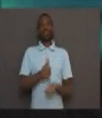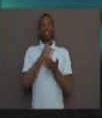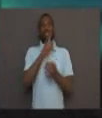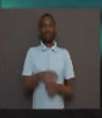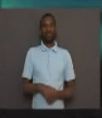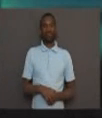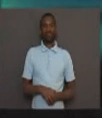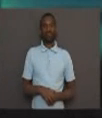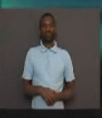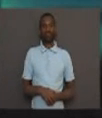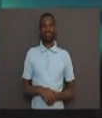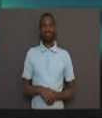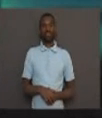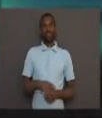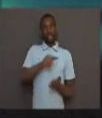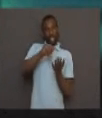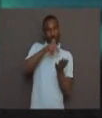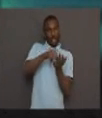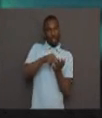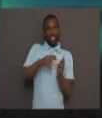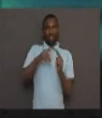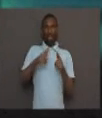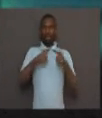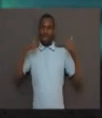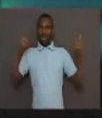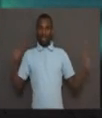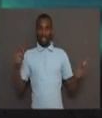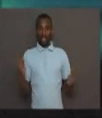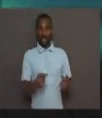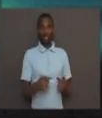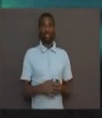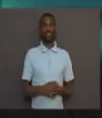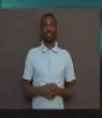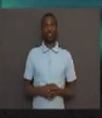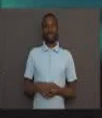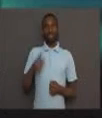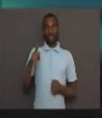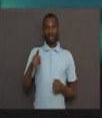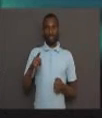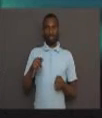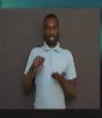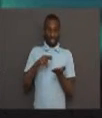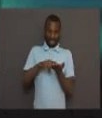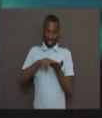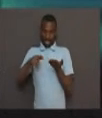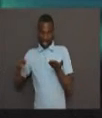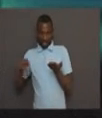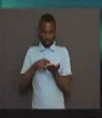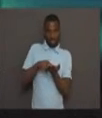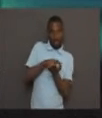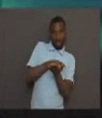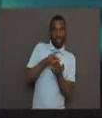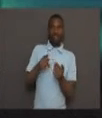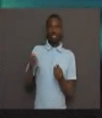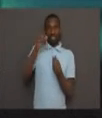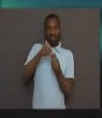For nuclei larger than about 4 nucleons in diameter, the